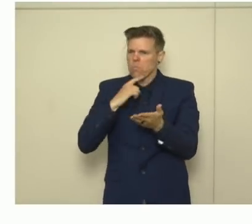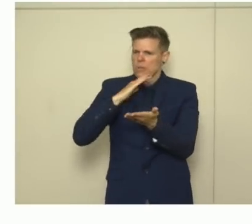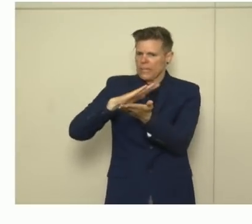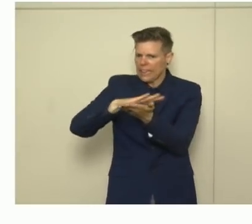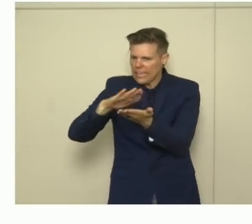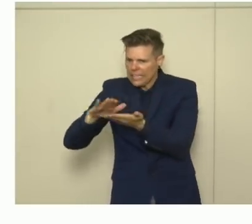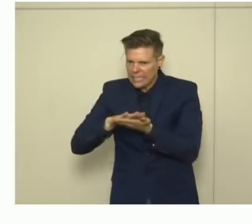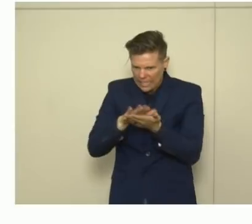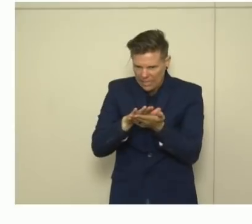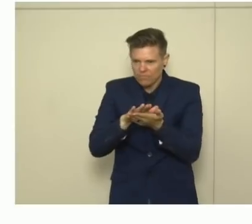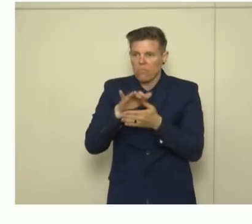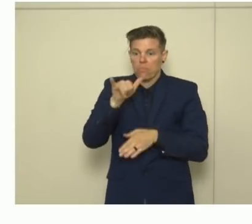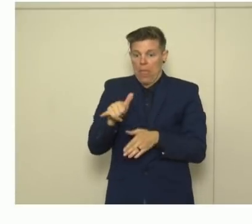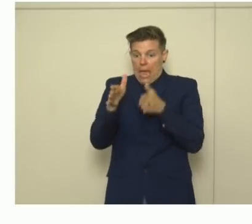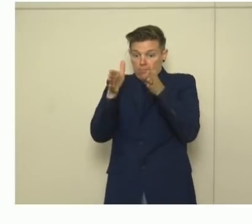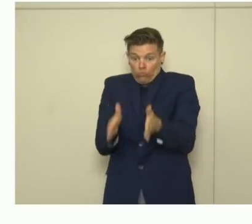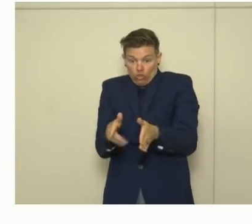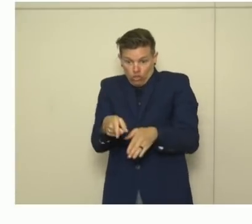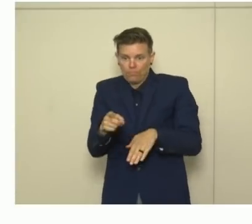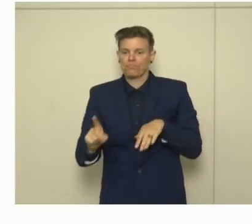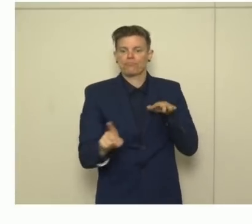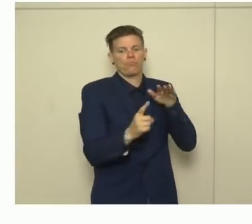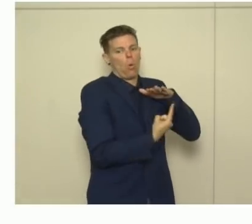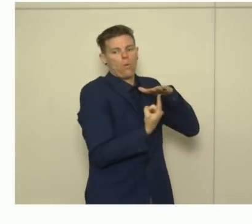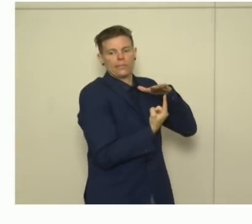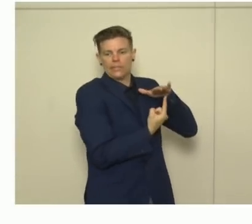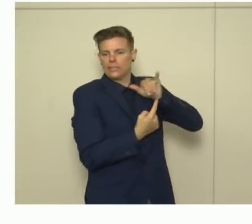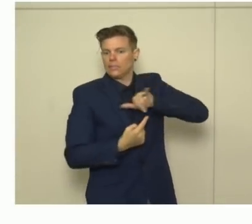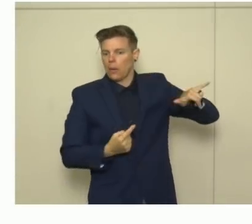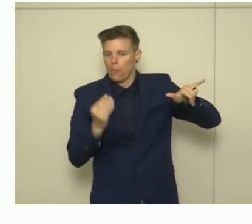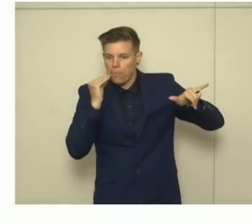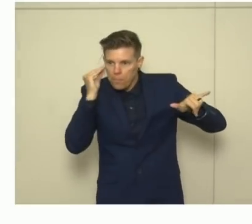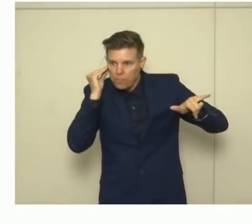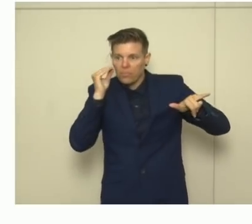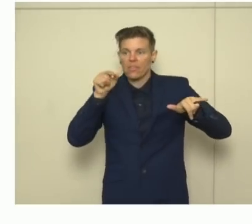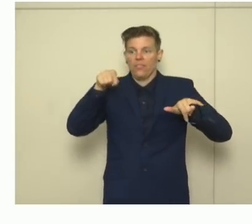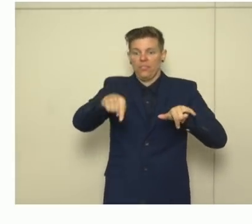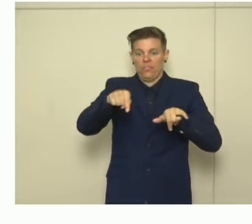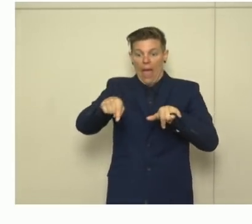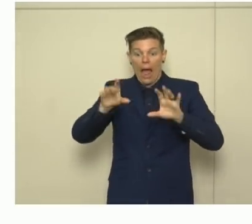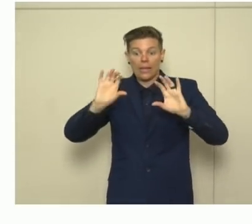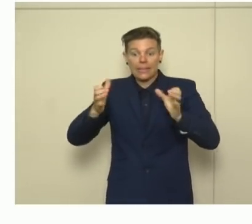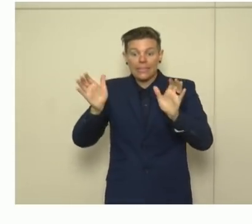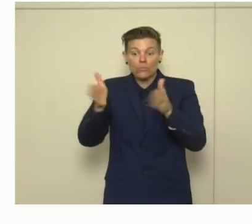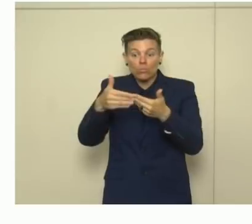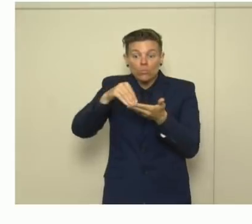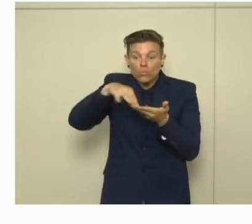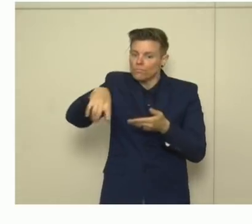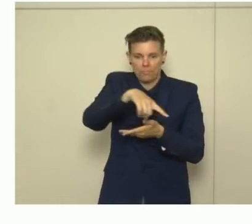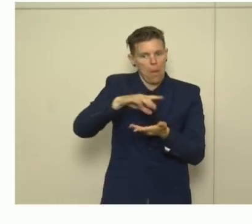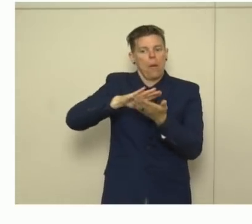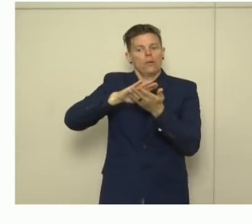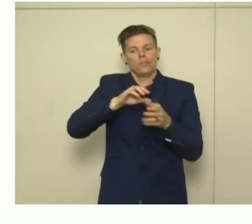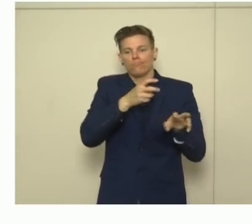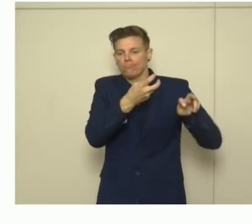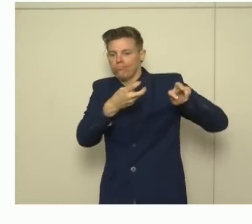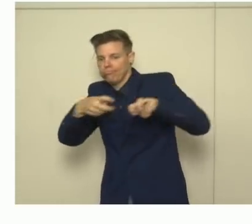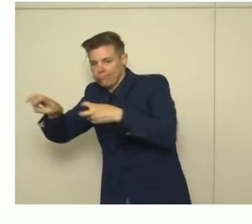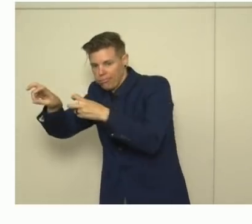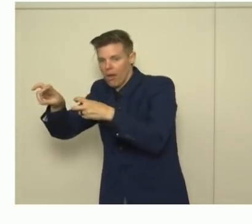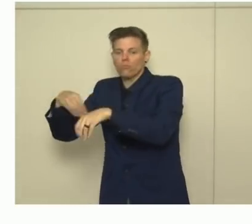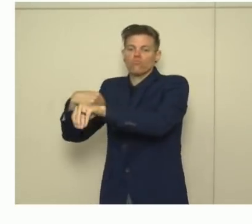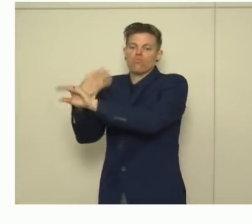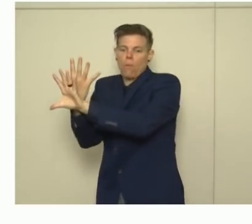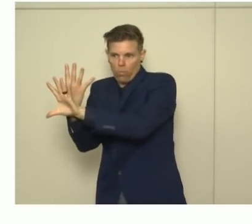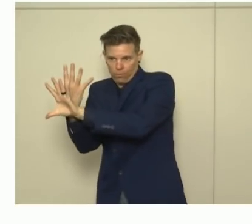that classroom. So they'll have to move to participating to a remote learning program until they're cleared to come back. When we